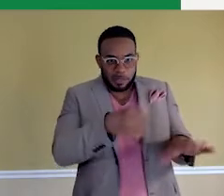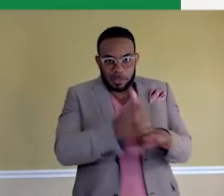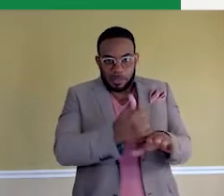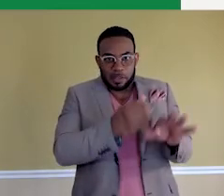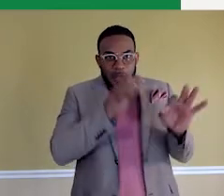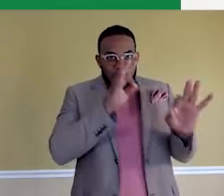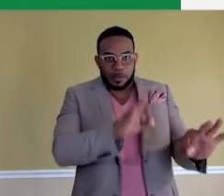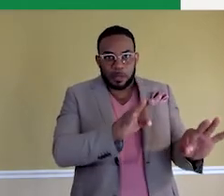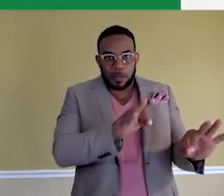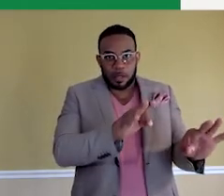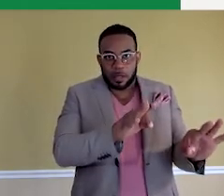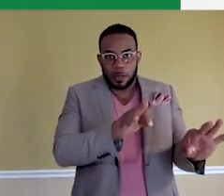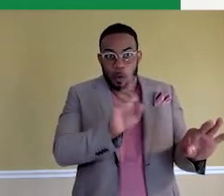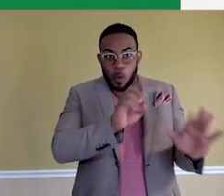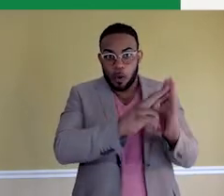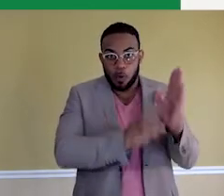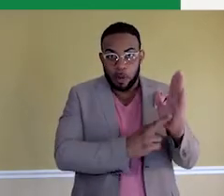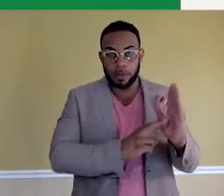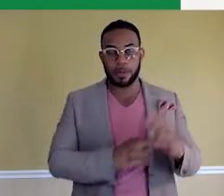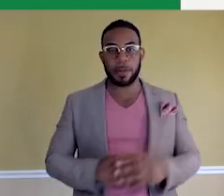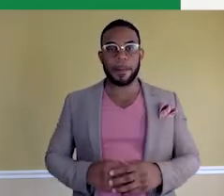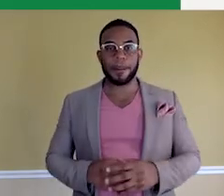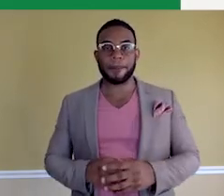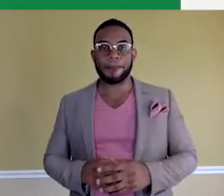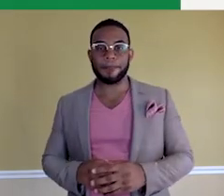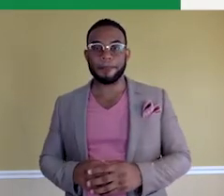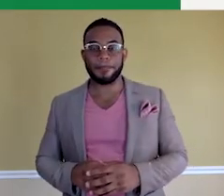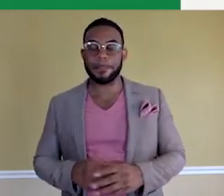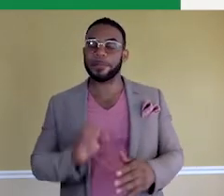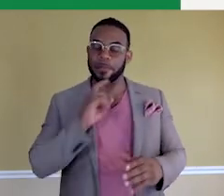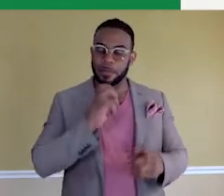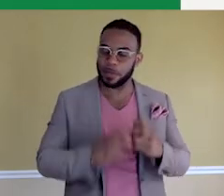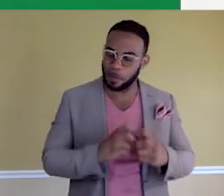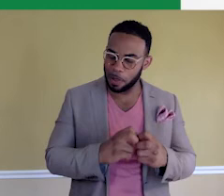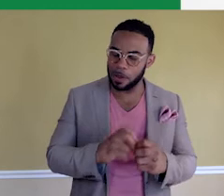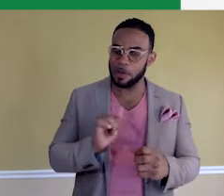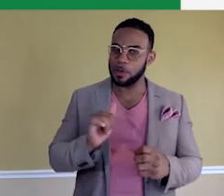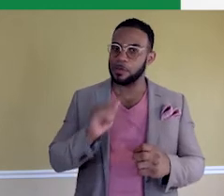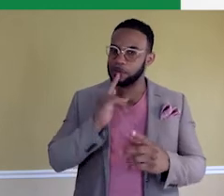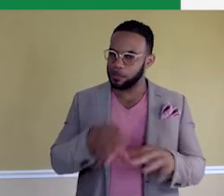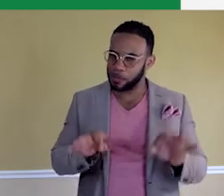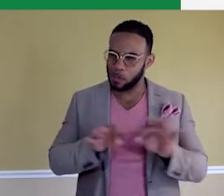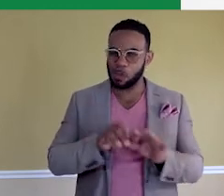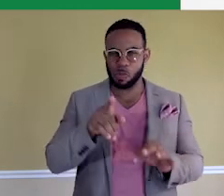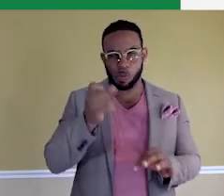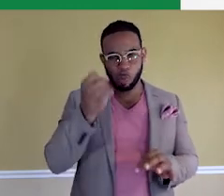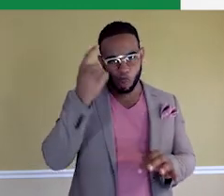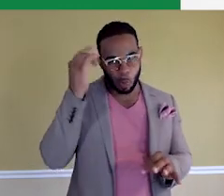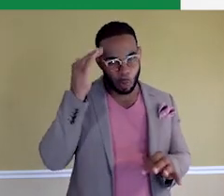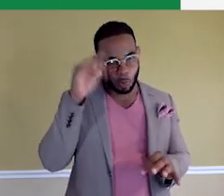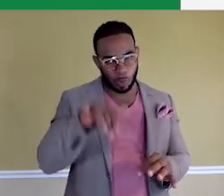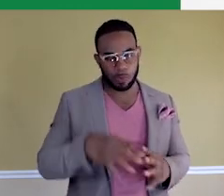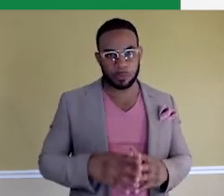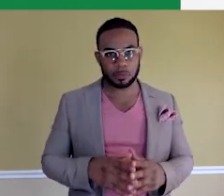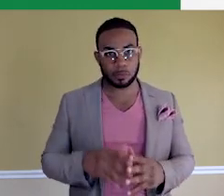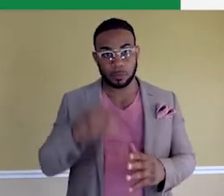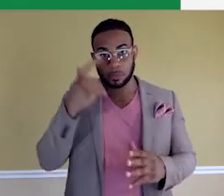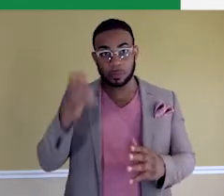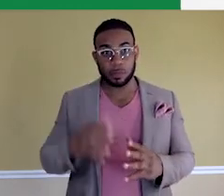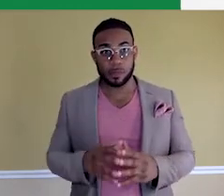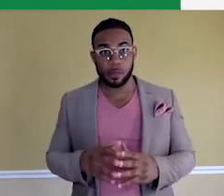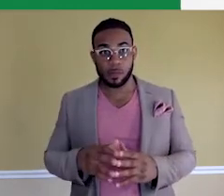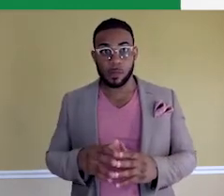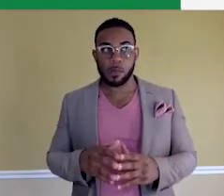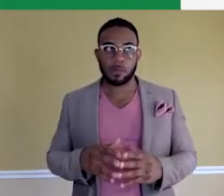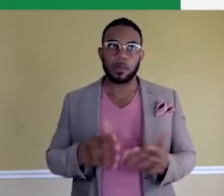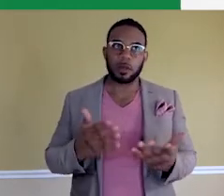enforced in the country where they are registered. This is a problem, but it's important that you take note of these things because